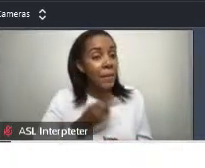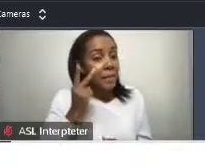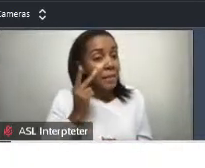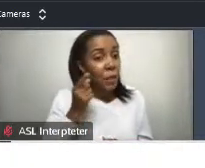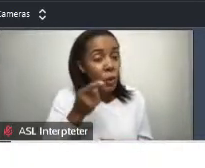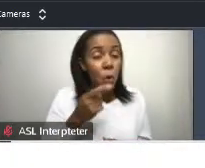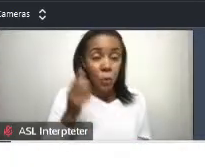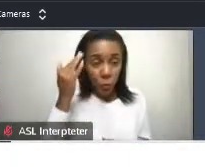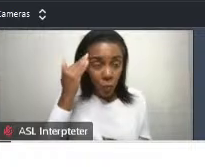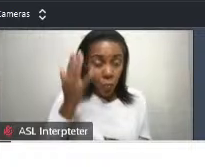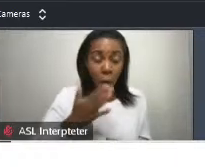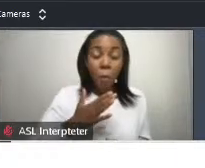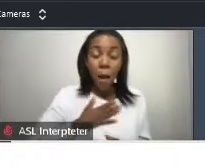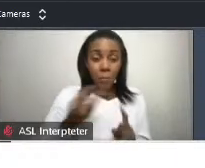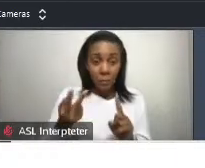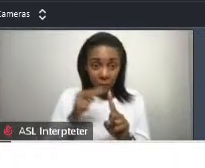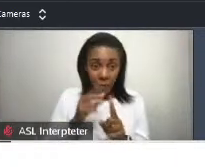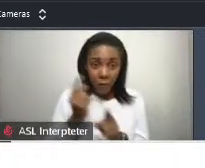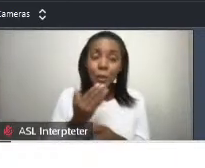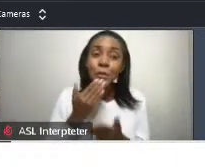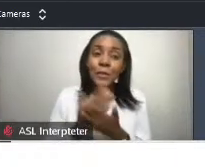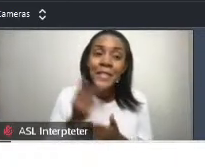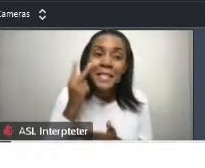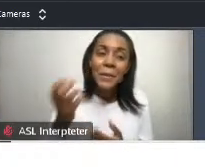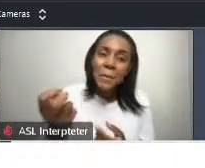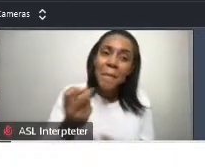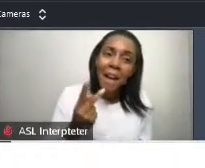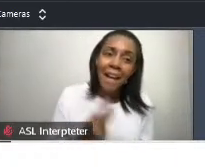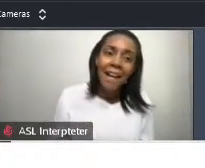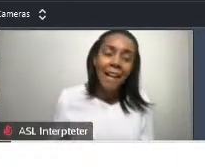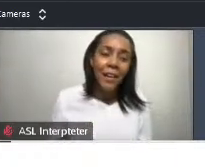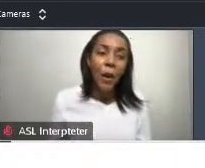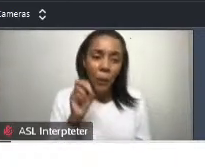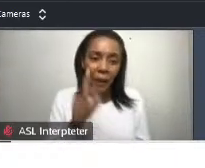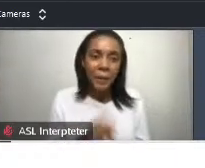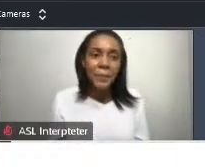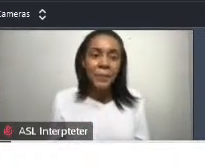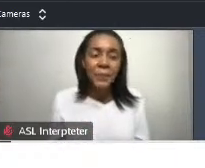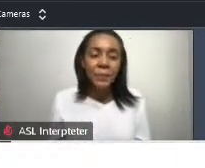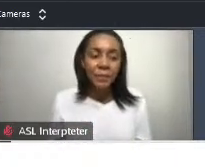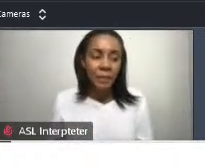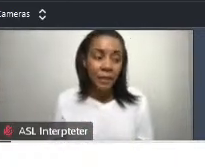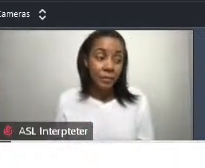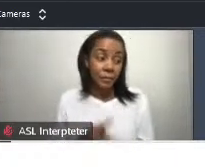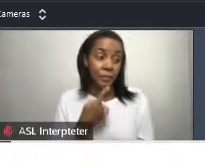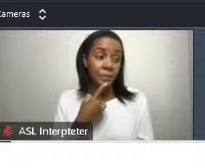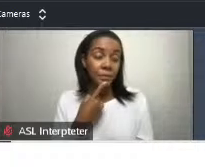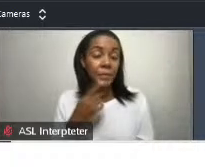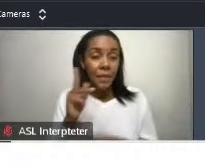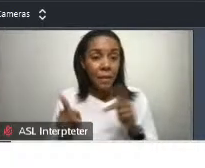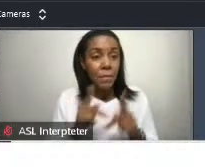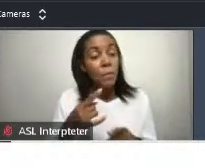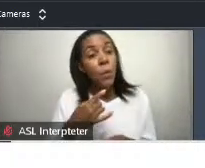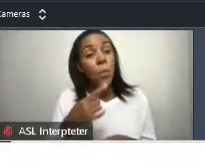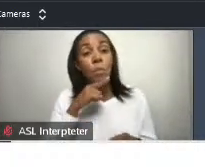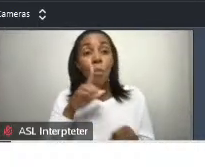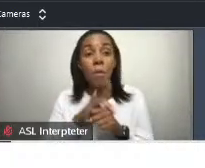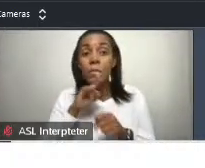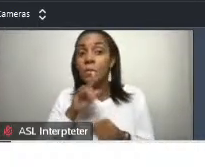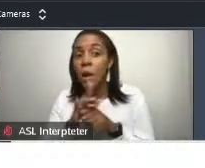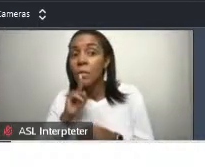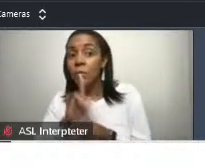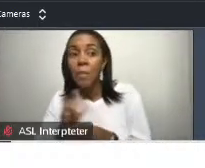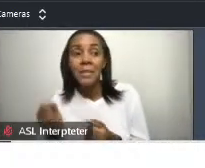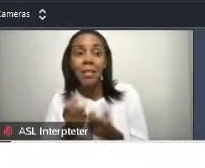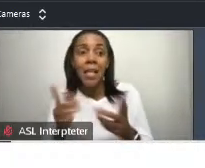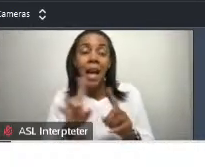from, don't you? Yes, sir, I do. Yeah, good to see you back here. Thank you. Okay? And like I said, people promise a lot of things and do